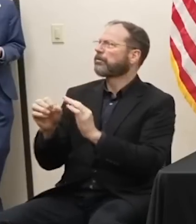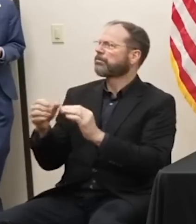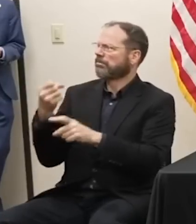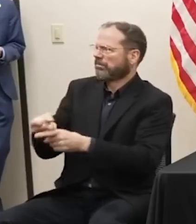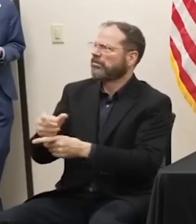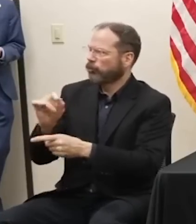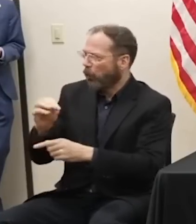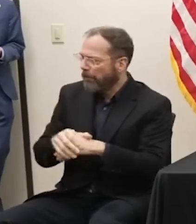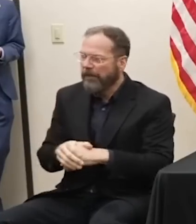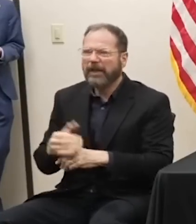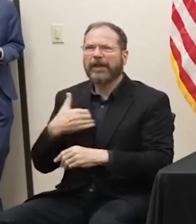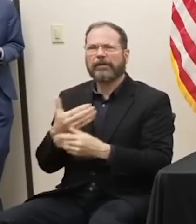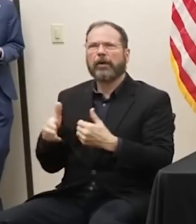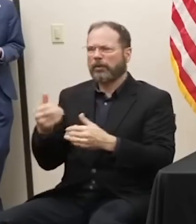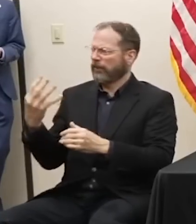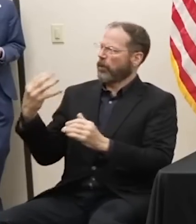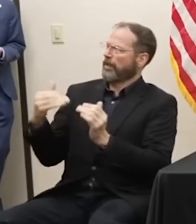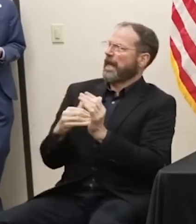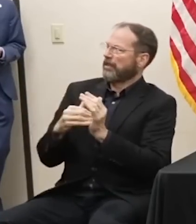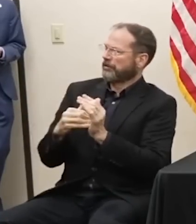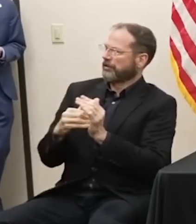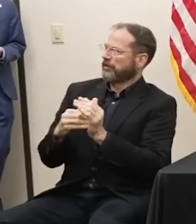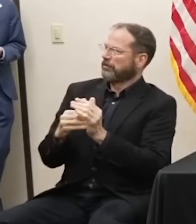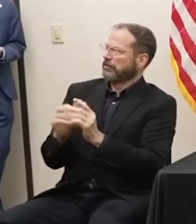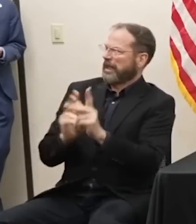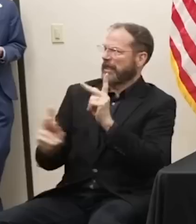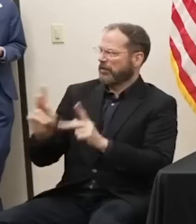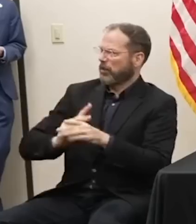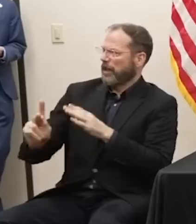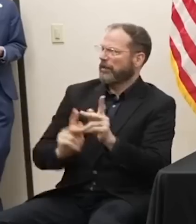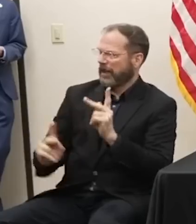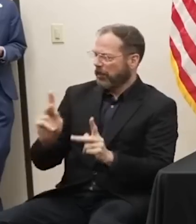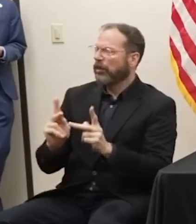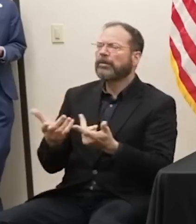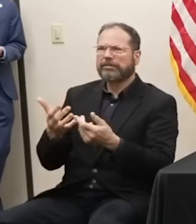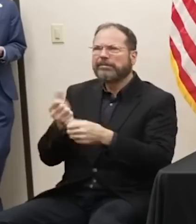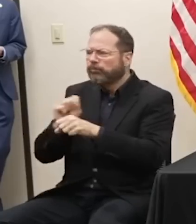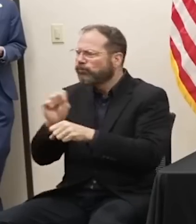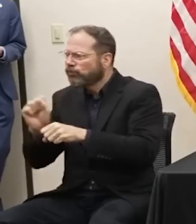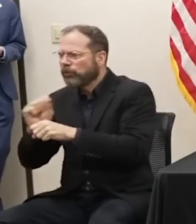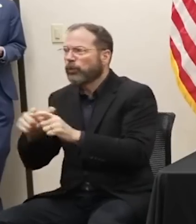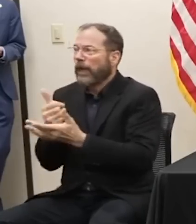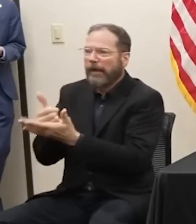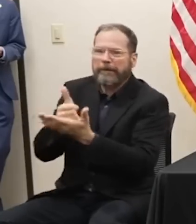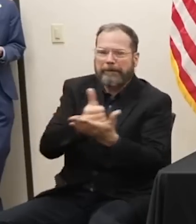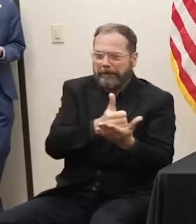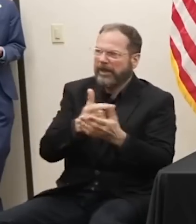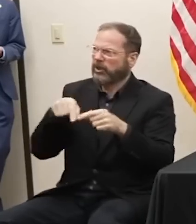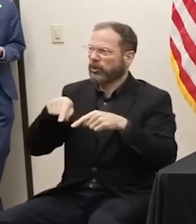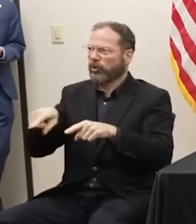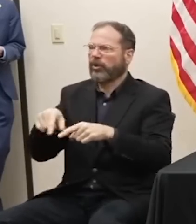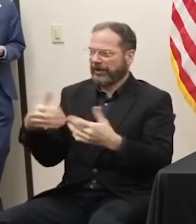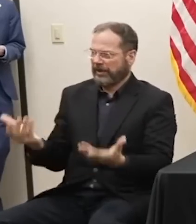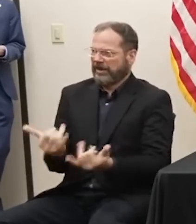are almost 4,000 professionals who are working to respond to the storm, and